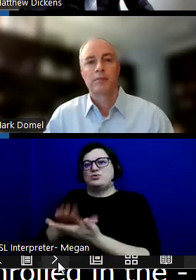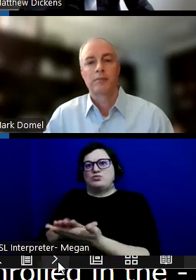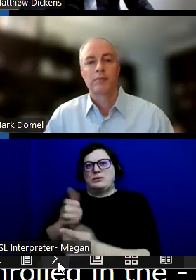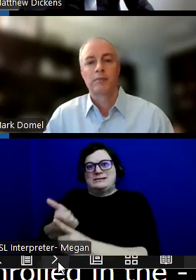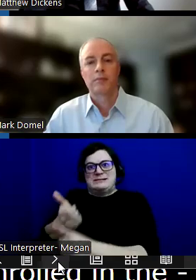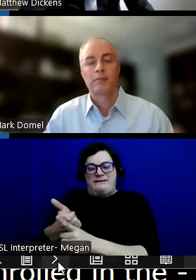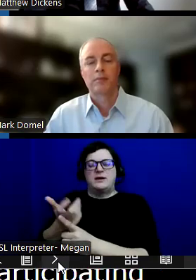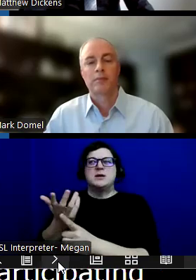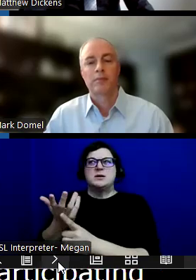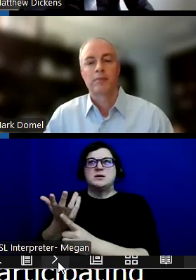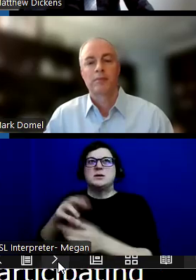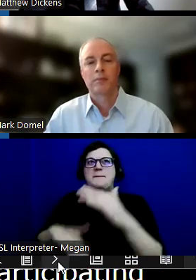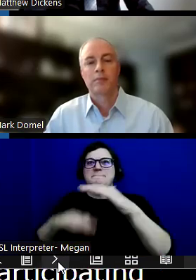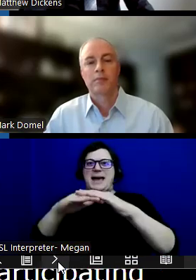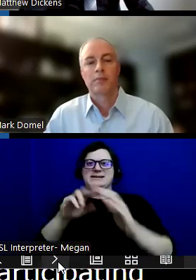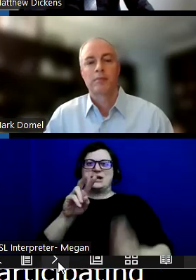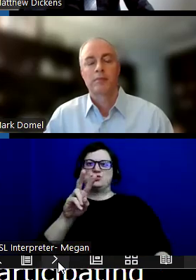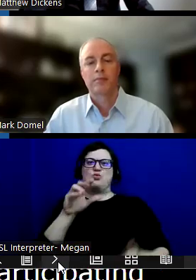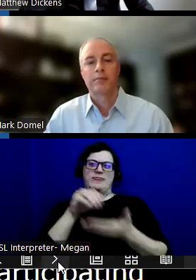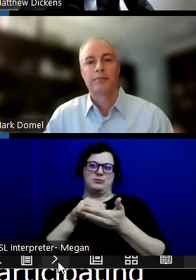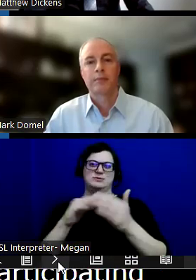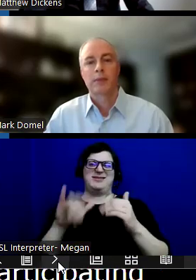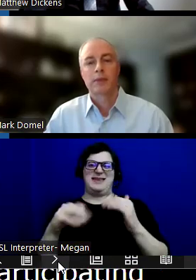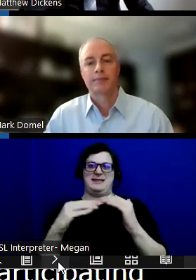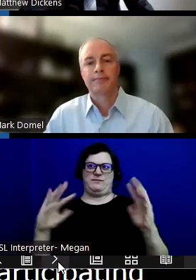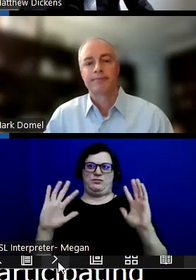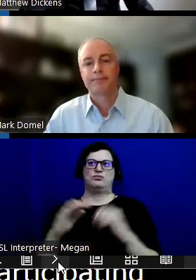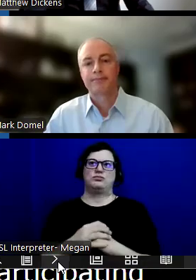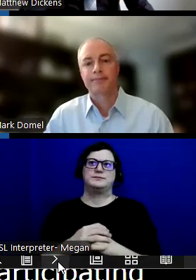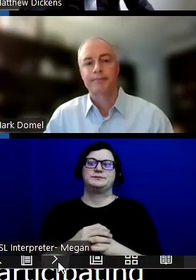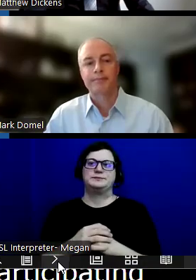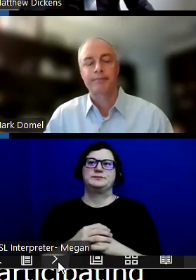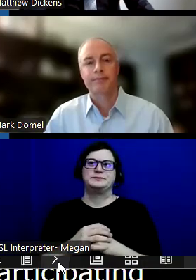be maxed out at that 2,000 level.